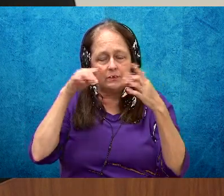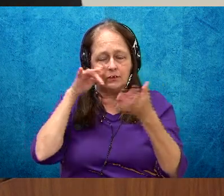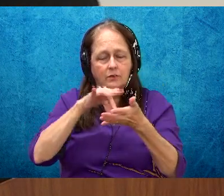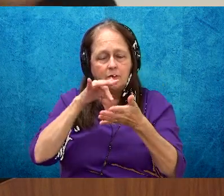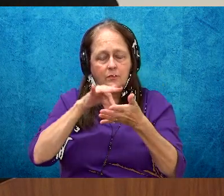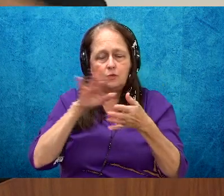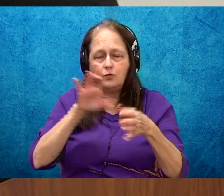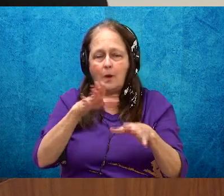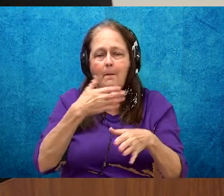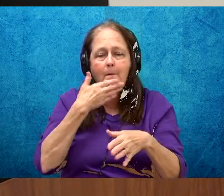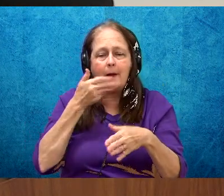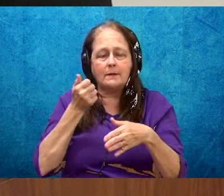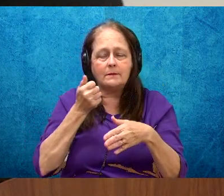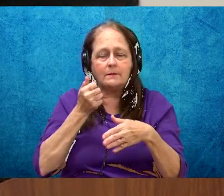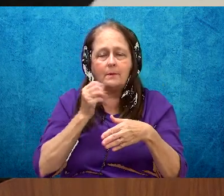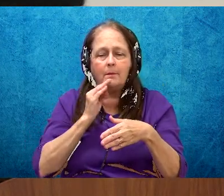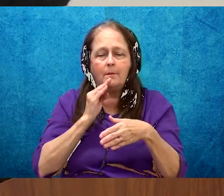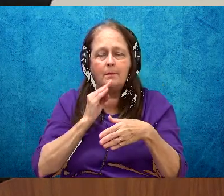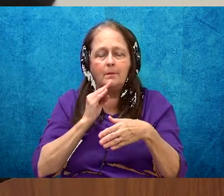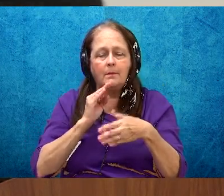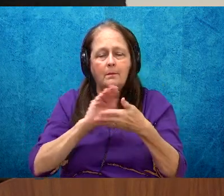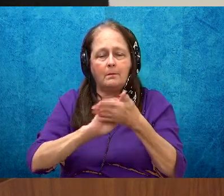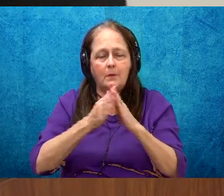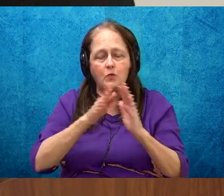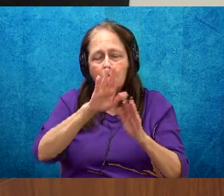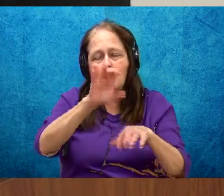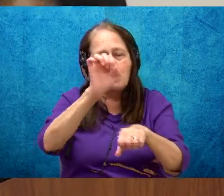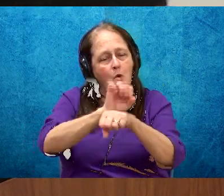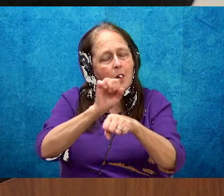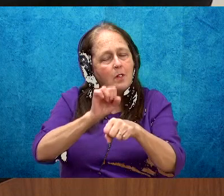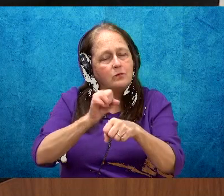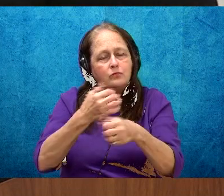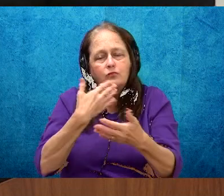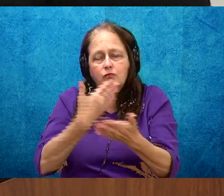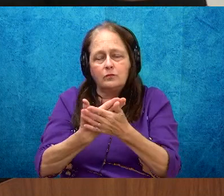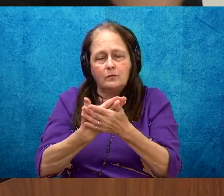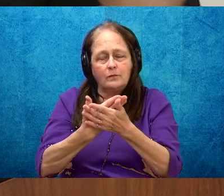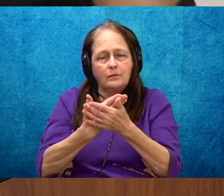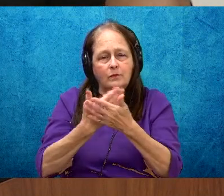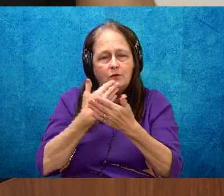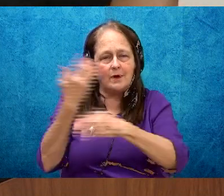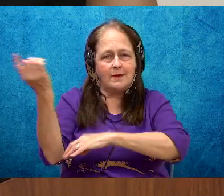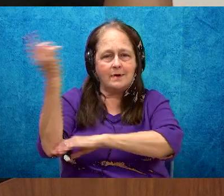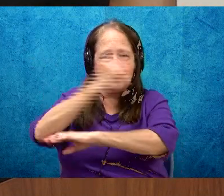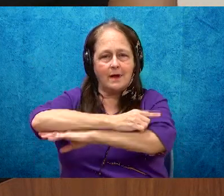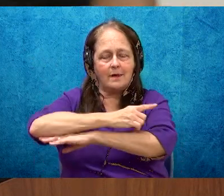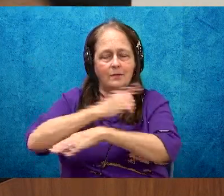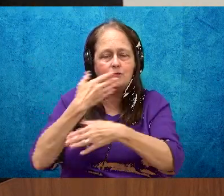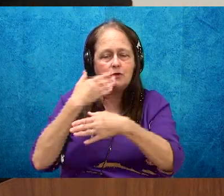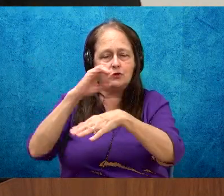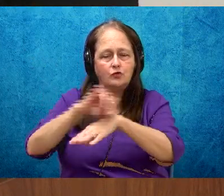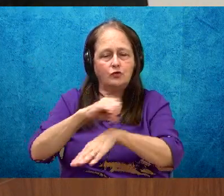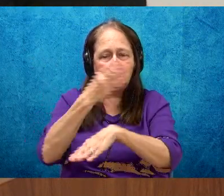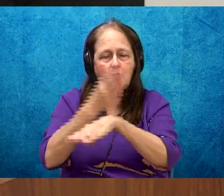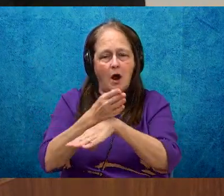your best. Be your best. And I'll see you next week. Have a good day. Good jobs.